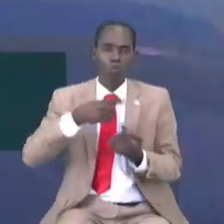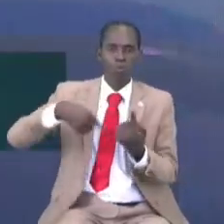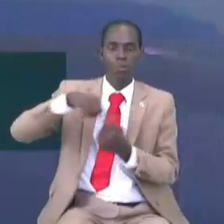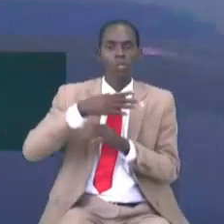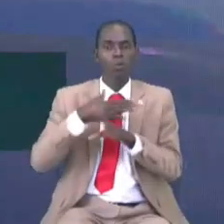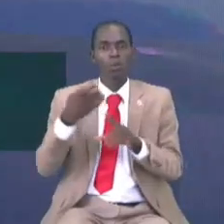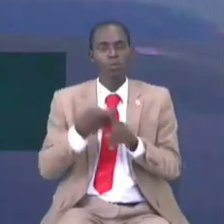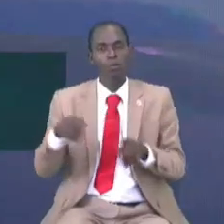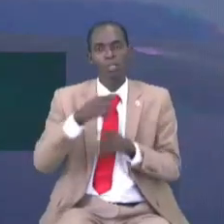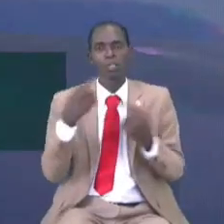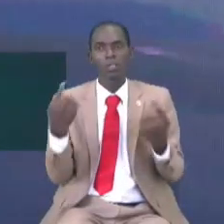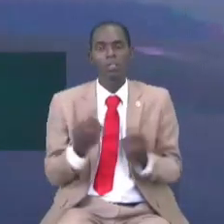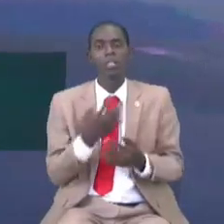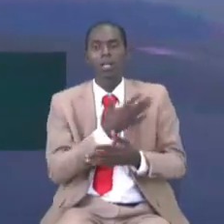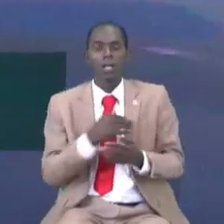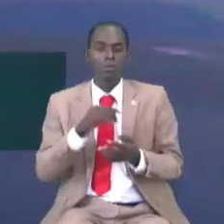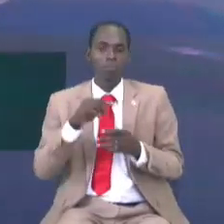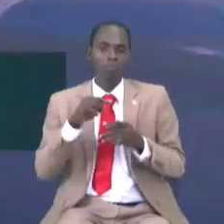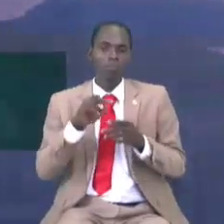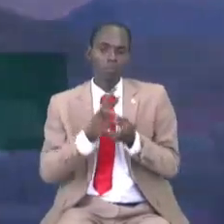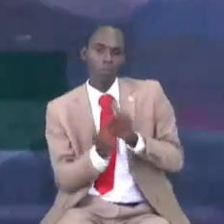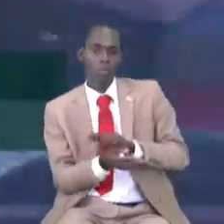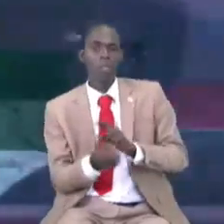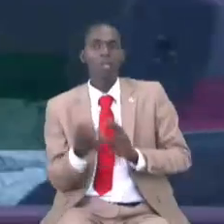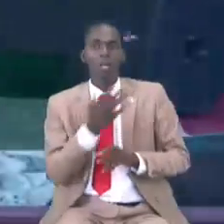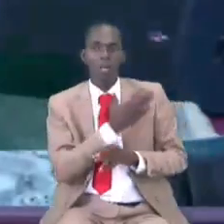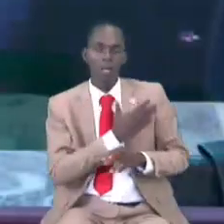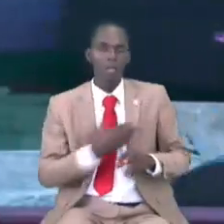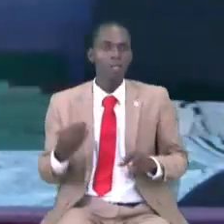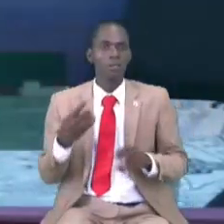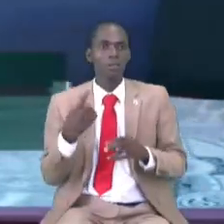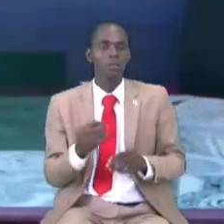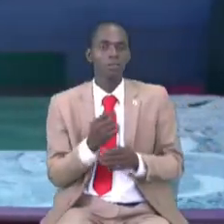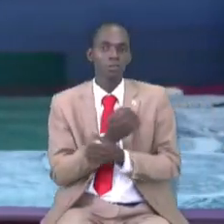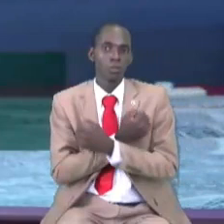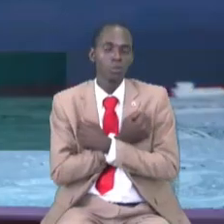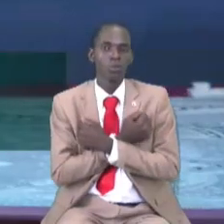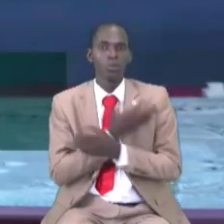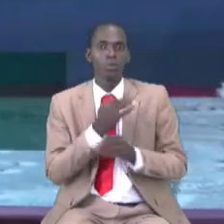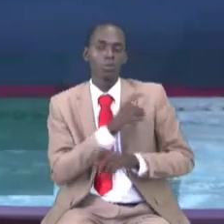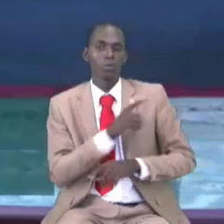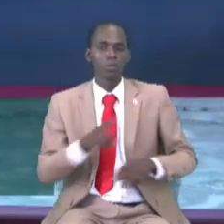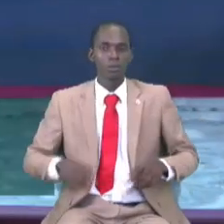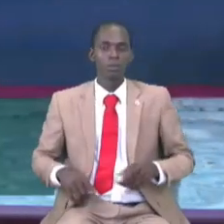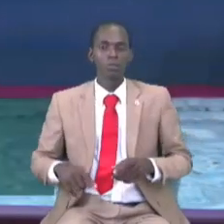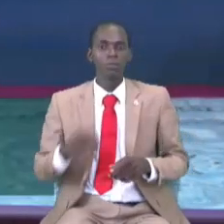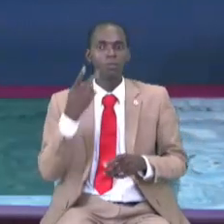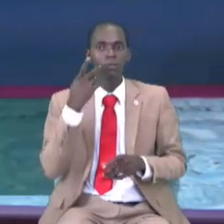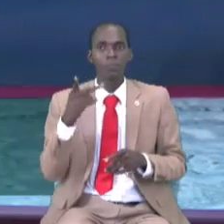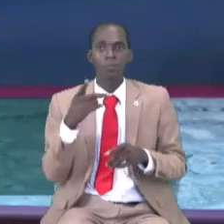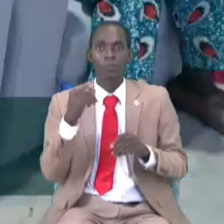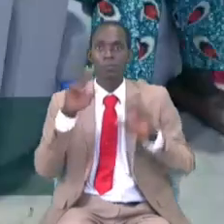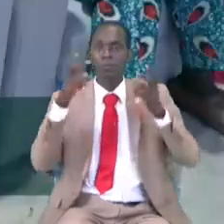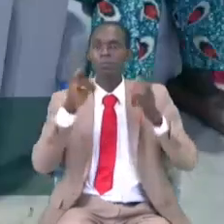the love of the Lord. We're dividing the message to three parts. Number one, forthright